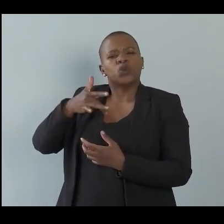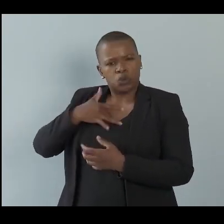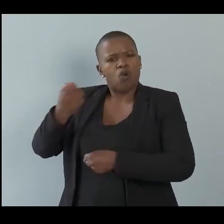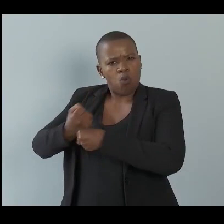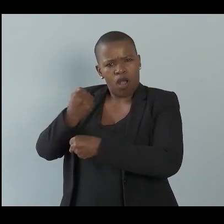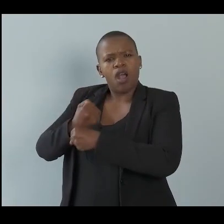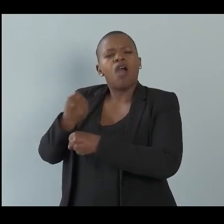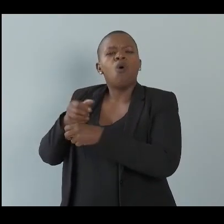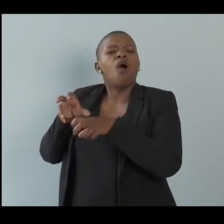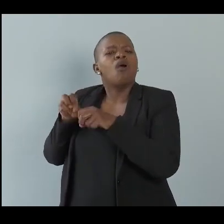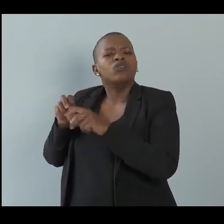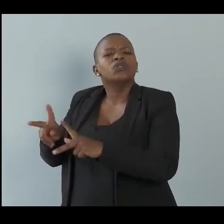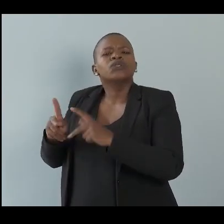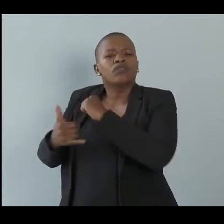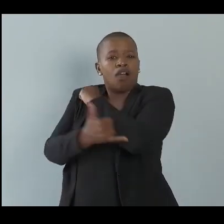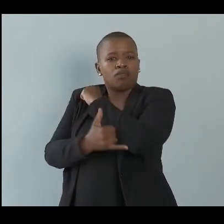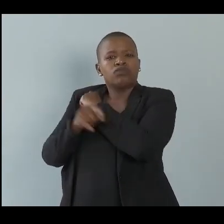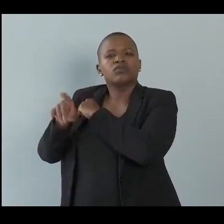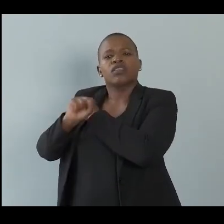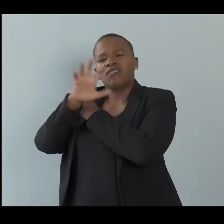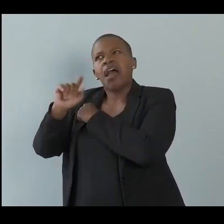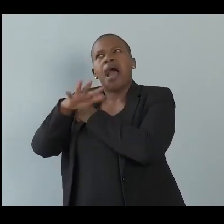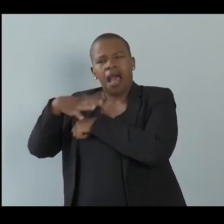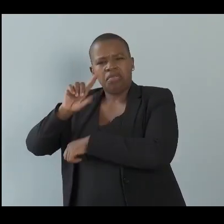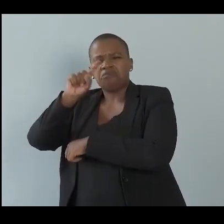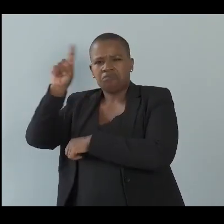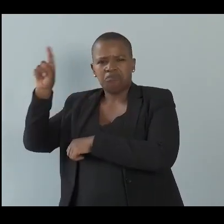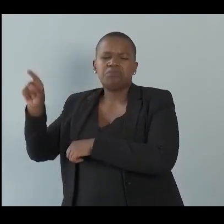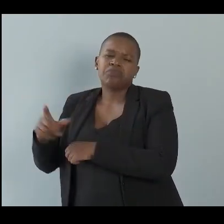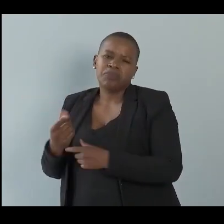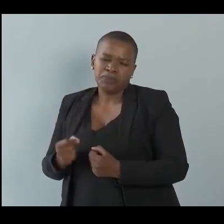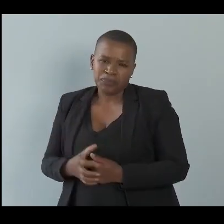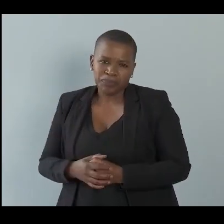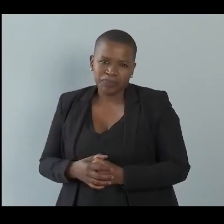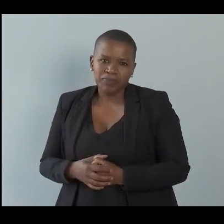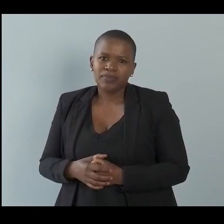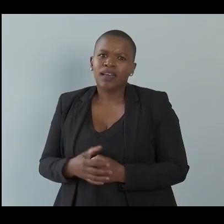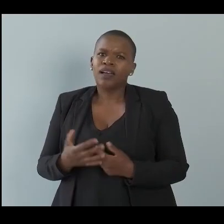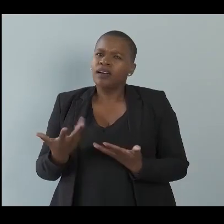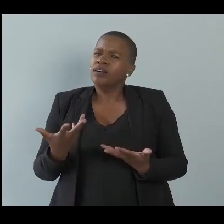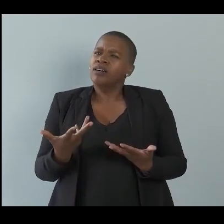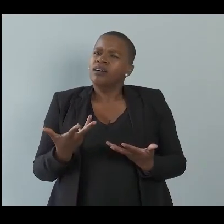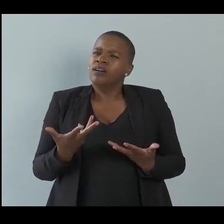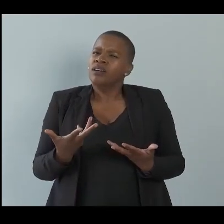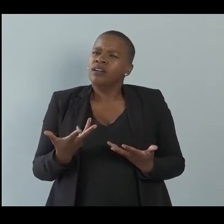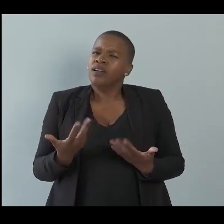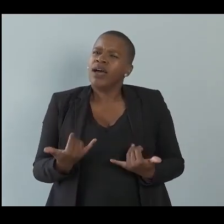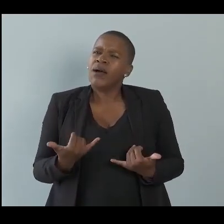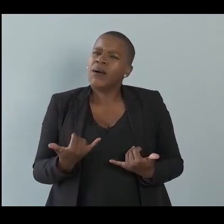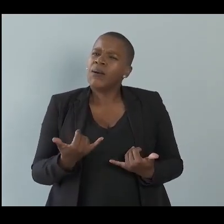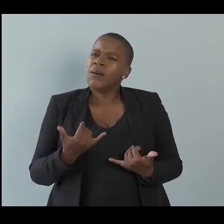time. Grant, just from your perspective and specifically around Malaysia? No, so look, it's an exciting